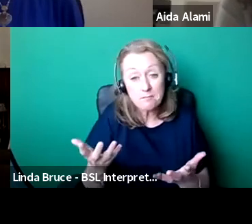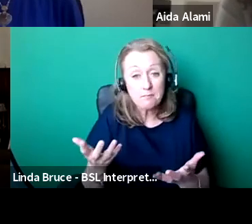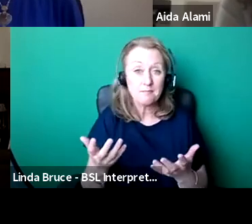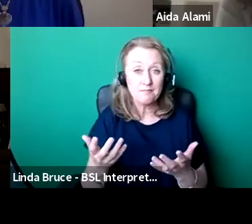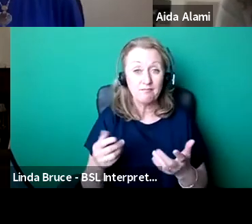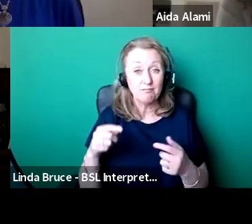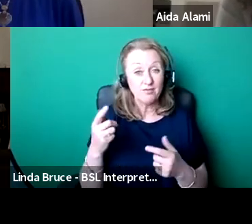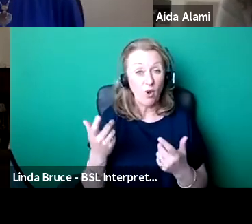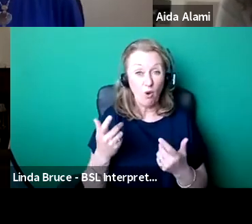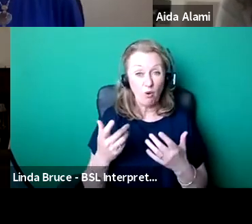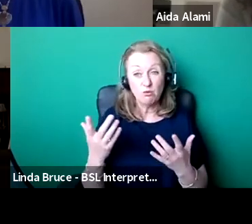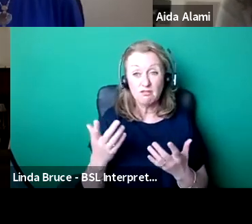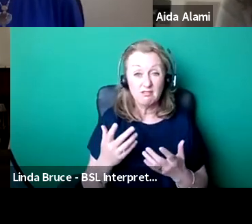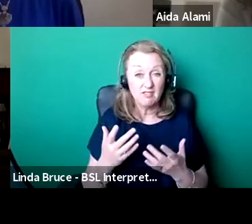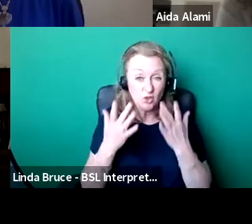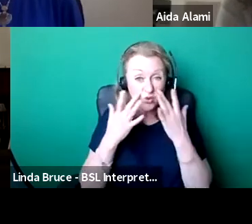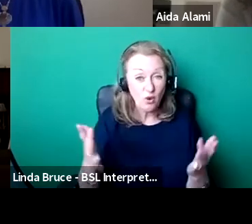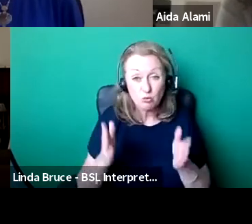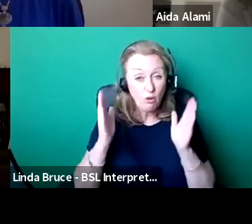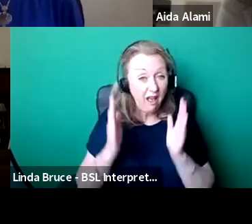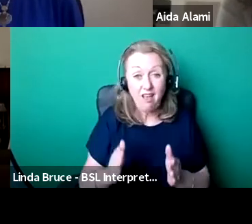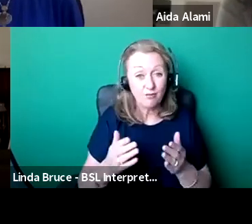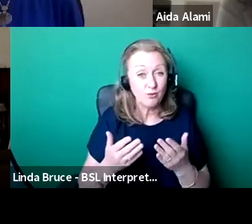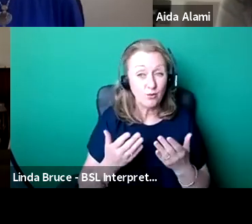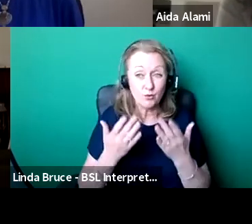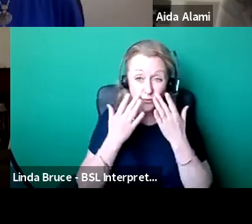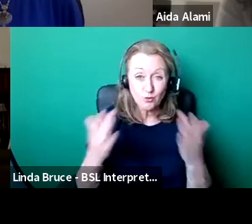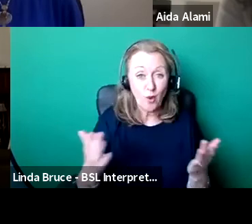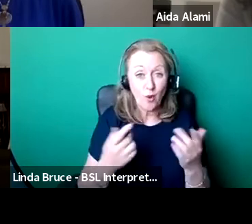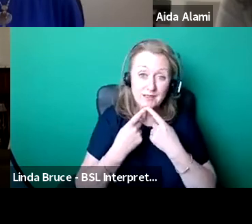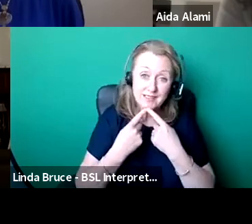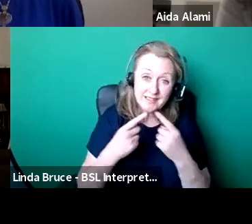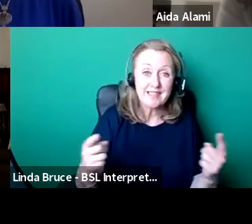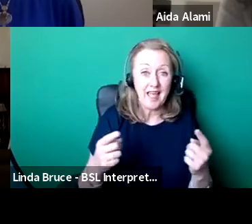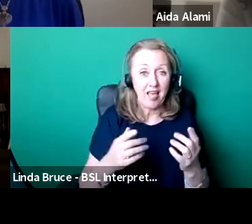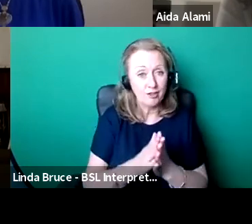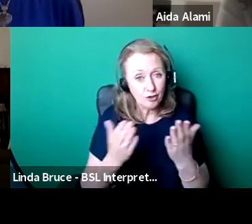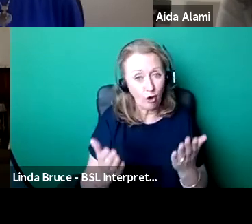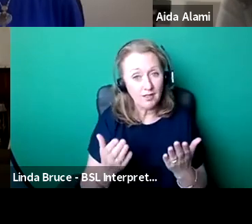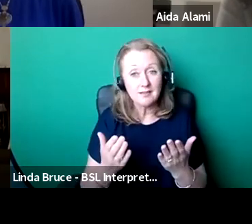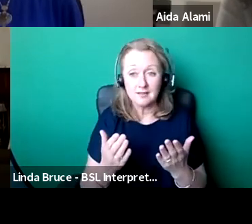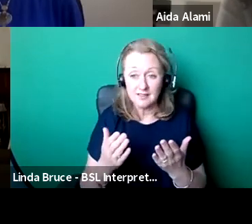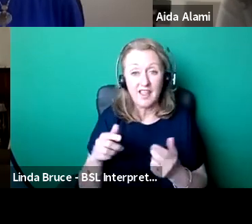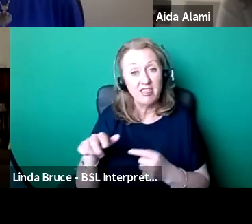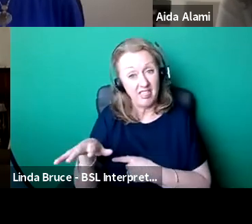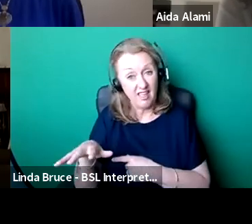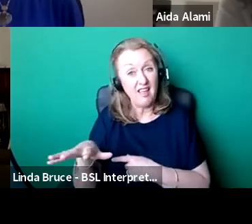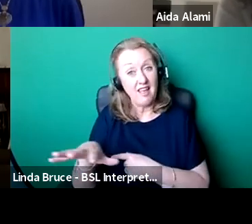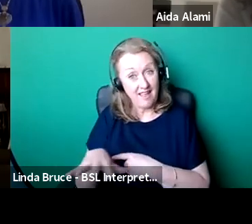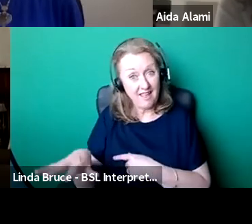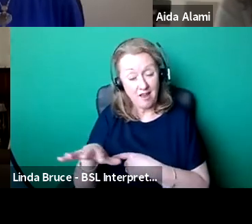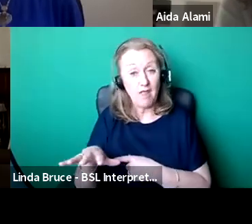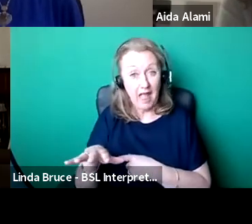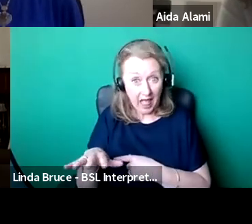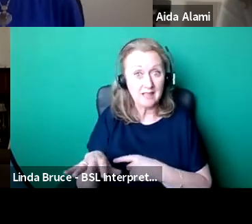these stories need to be heard and told and to have a bigger audience, not just globally, but also in the region itself, given that there